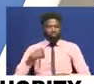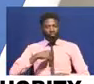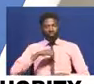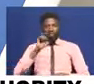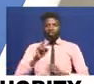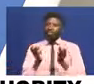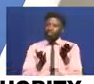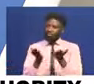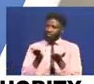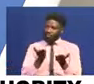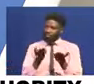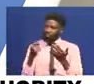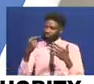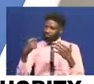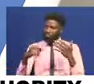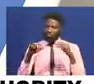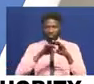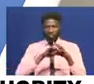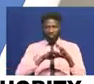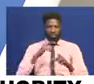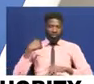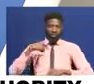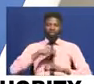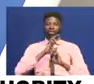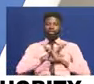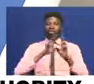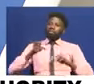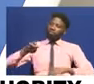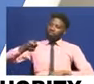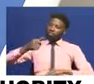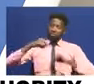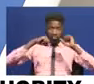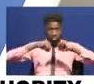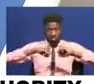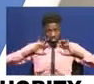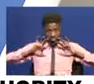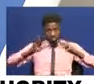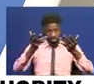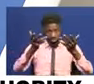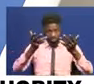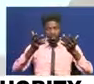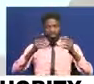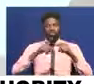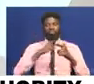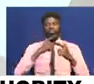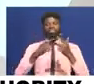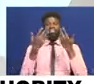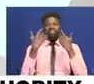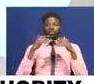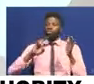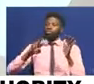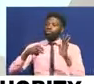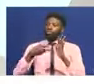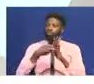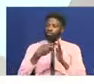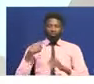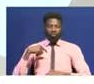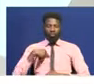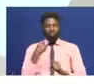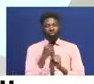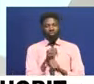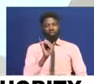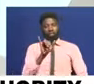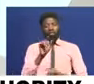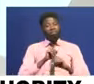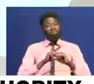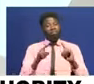from you for our members. This is the amount we are willing to pay for it. Do we have a deal? Then that we get contracting. So that's going to be the only role that we perform. But in